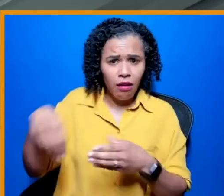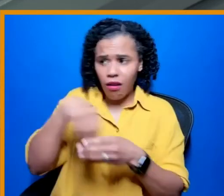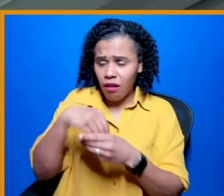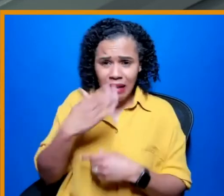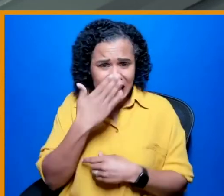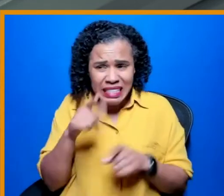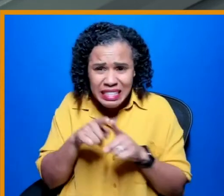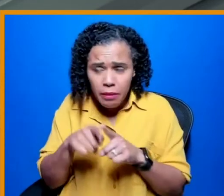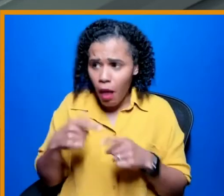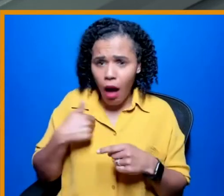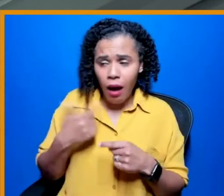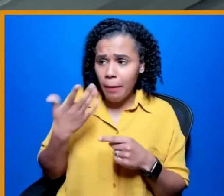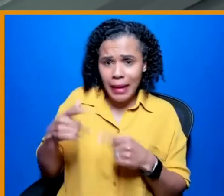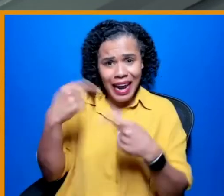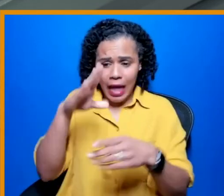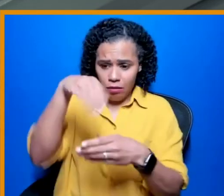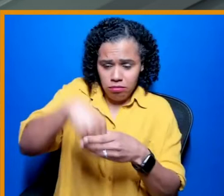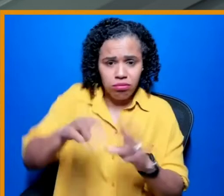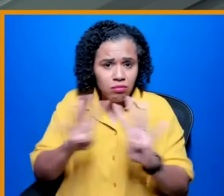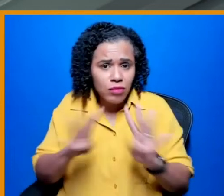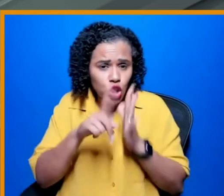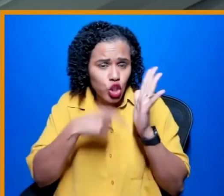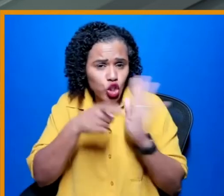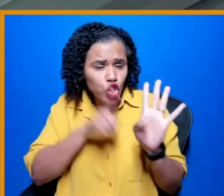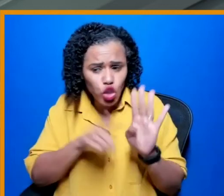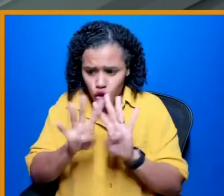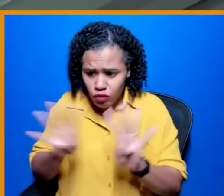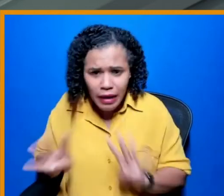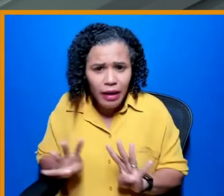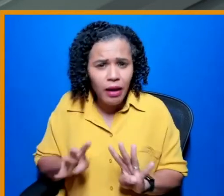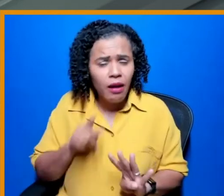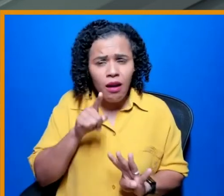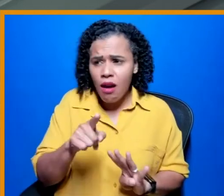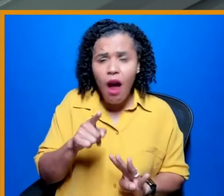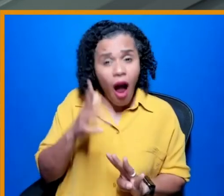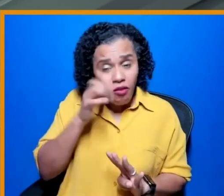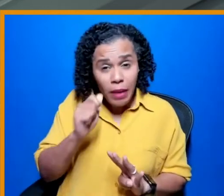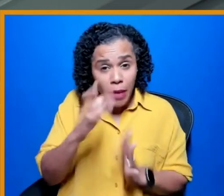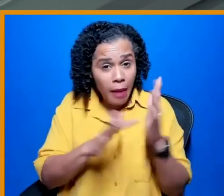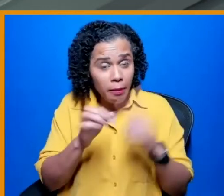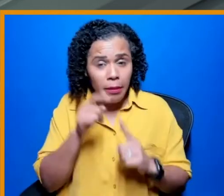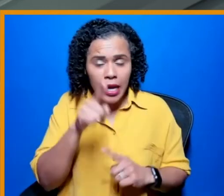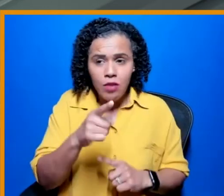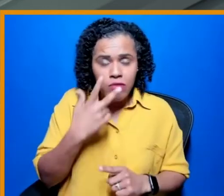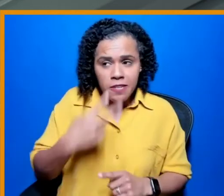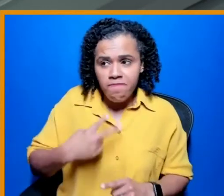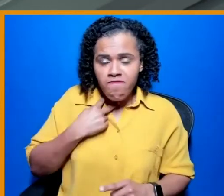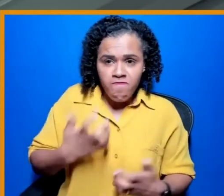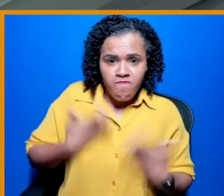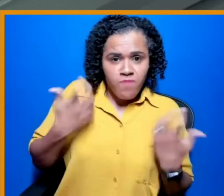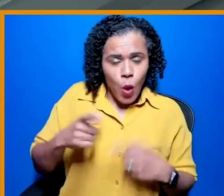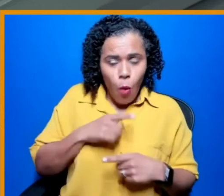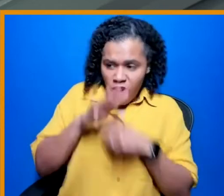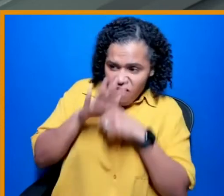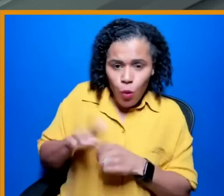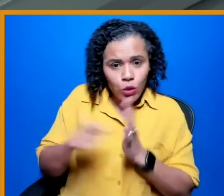to one Conservative MP after the vote who was furious at having been whipped to support Paterson. The government clearly recognised quickly that it had misjudged